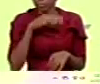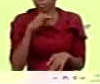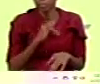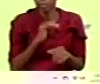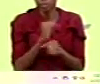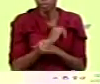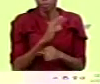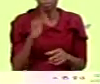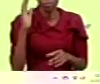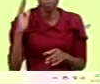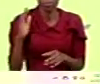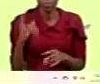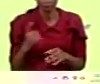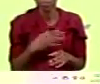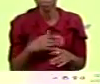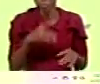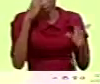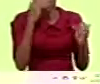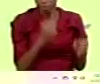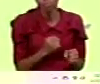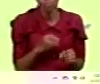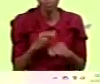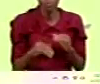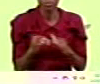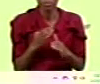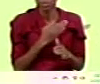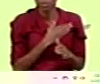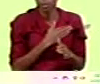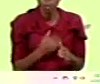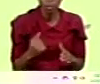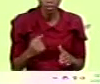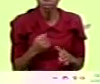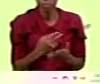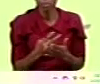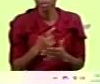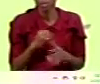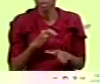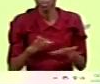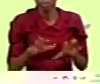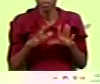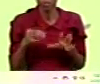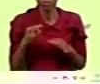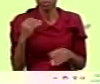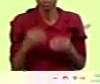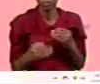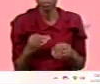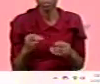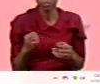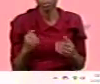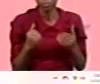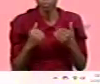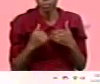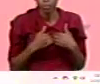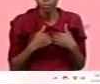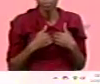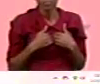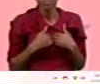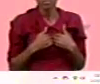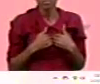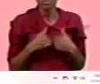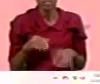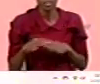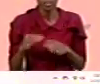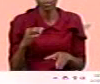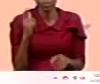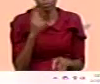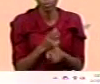and justice. Lead me not to my oppressors. Be surety for thy servants for good. Let not the proud oppress me. My eyes feel for thy